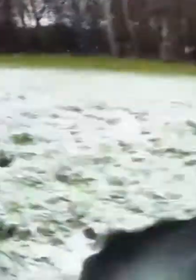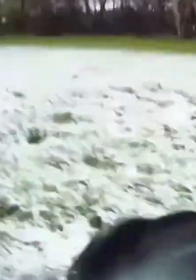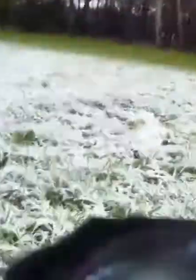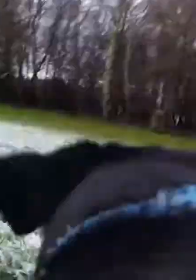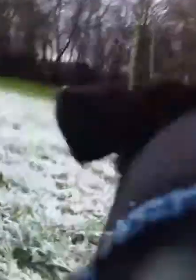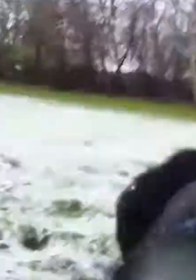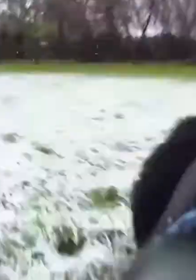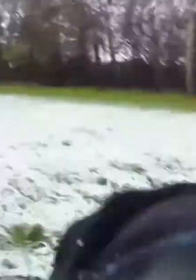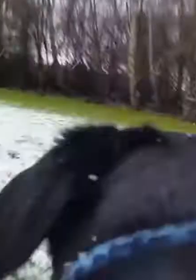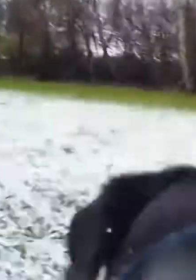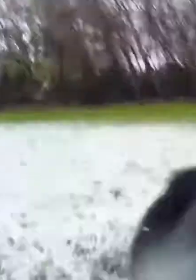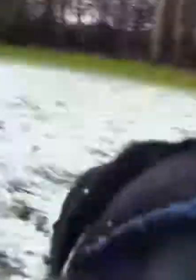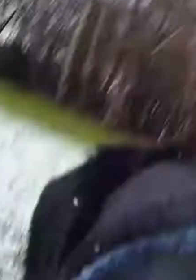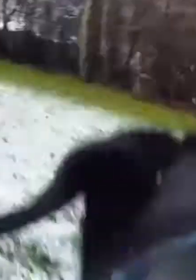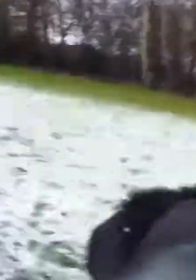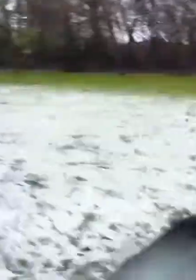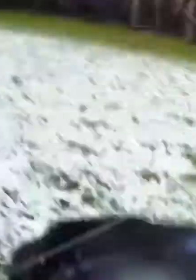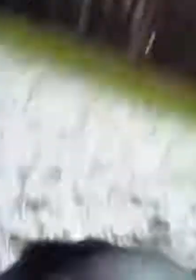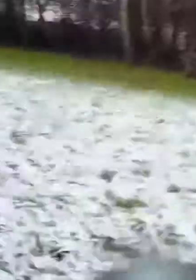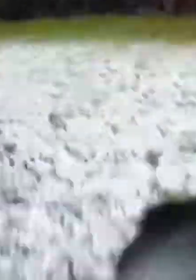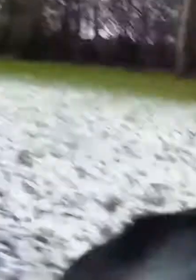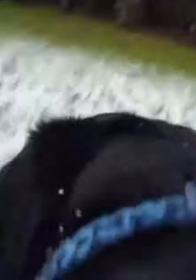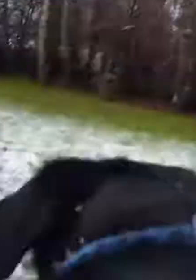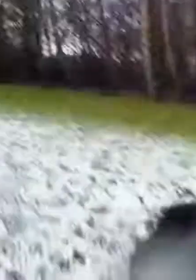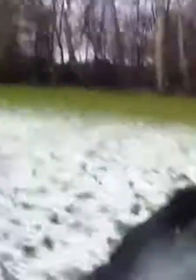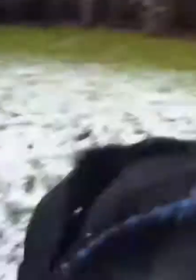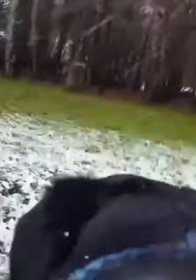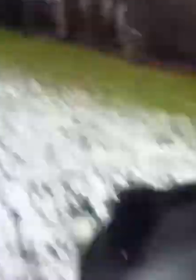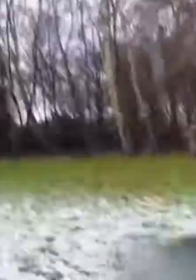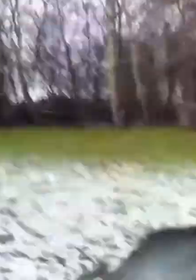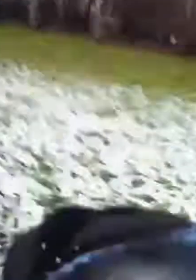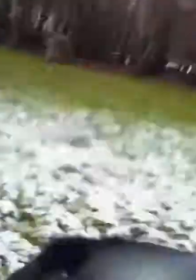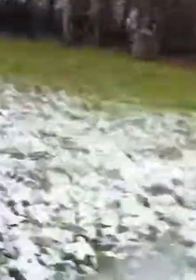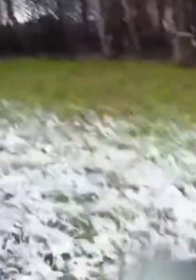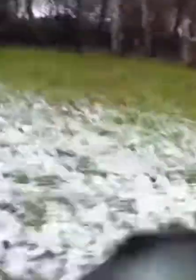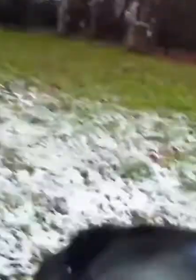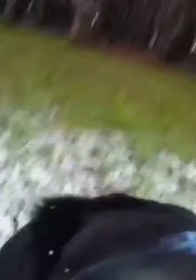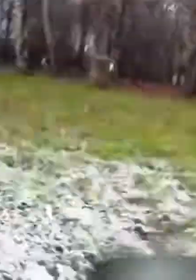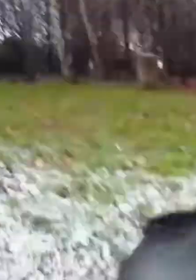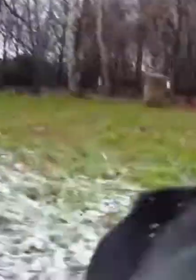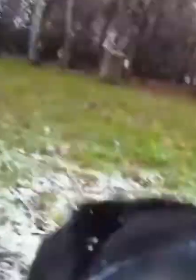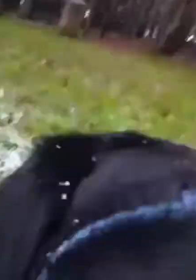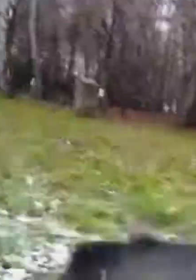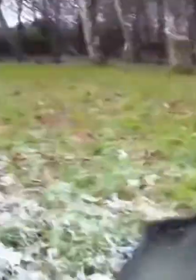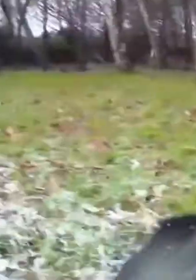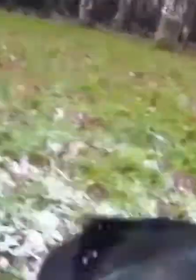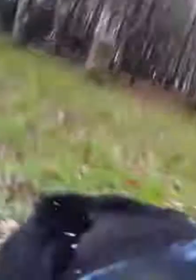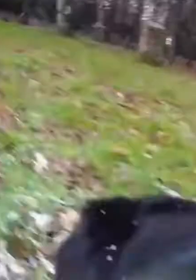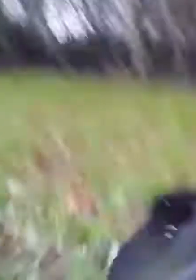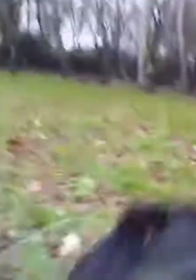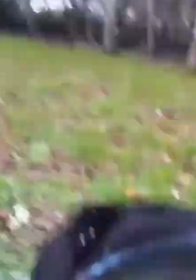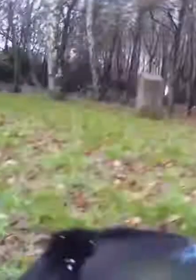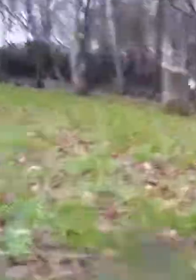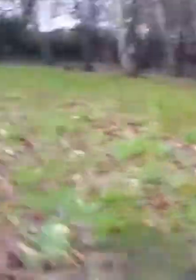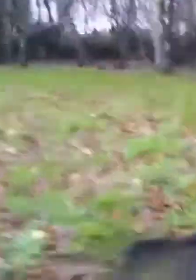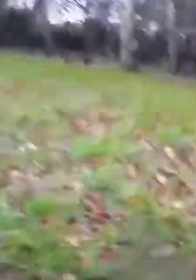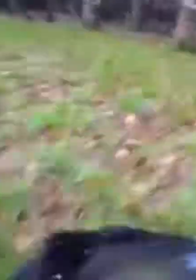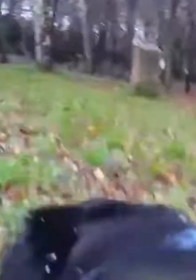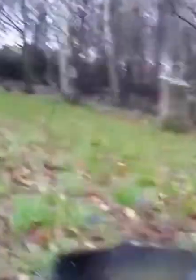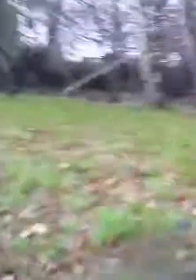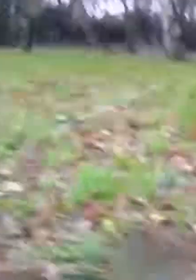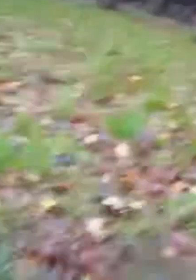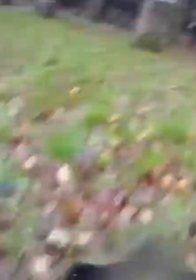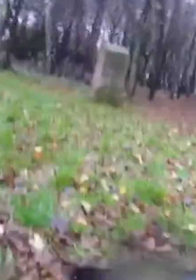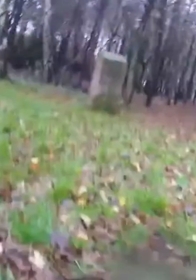get those snow off. Doesn't probably wonder what they're calling it. Snow in dog language. Oh, that's